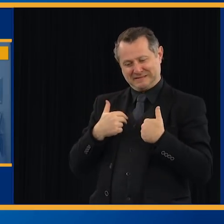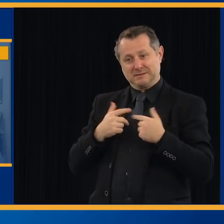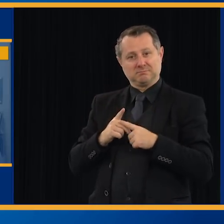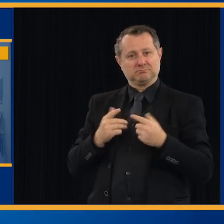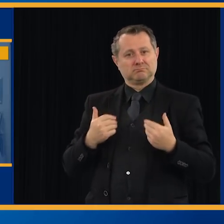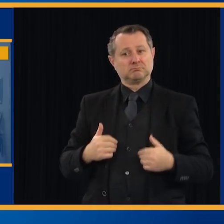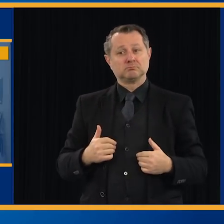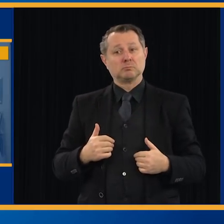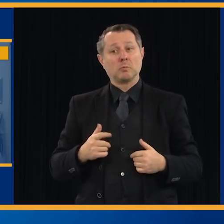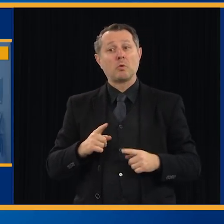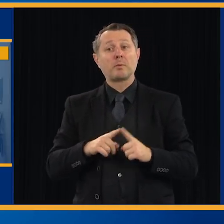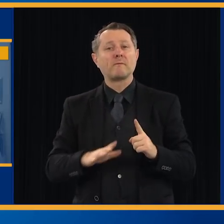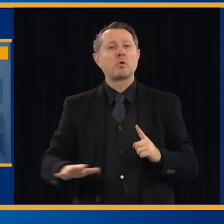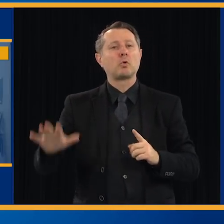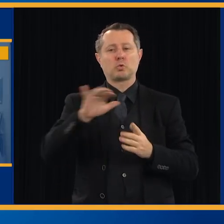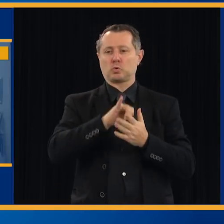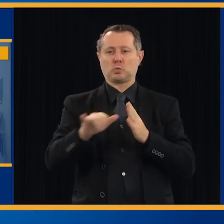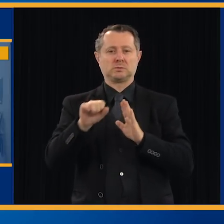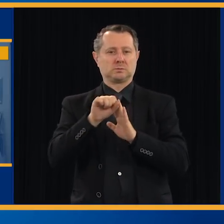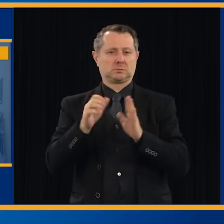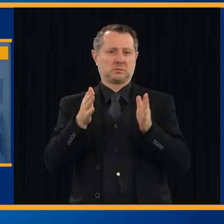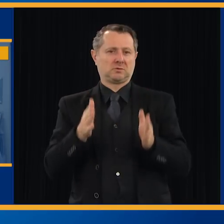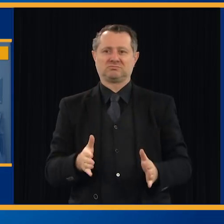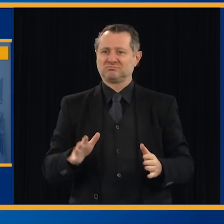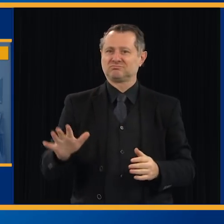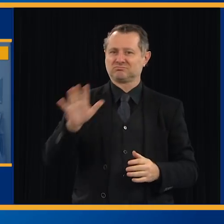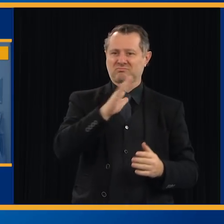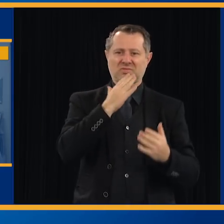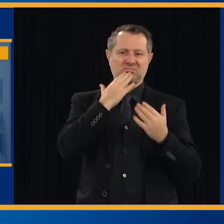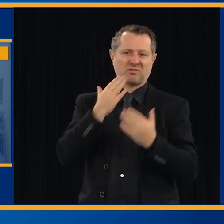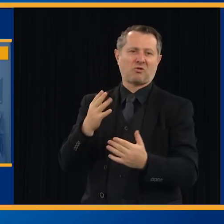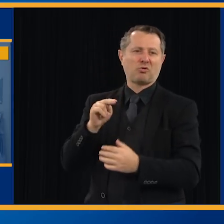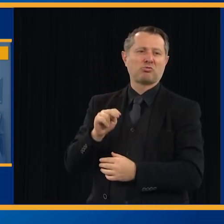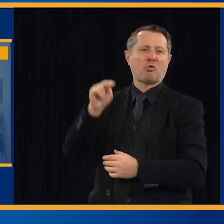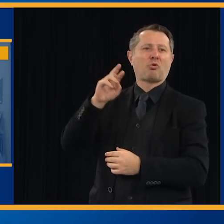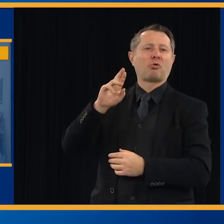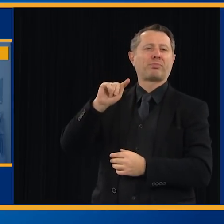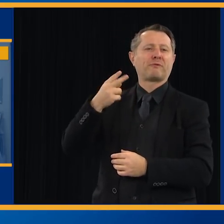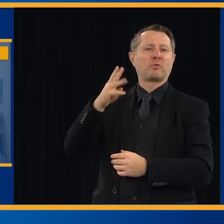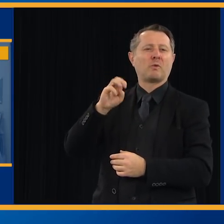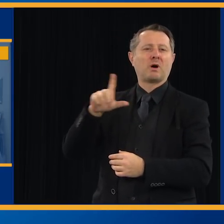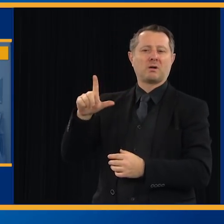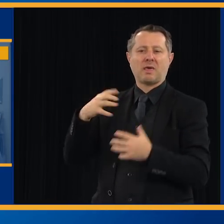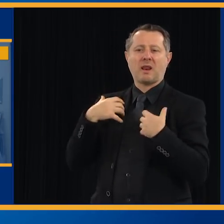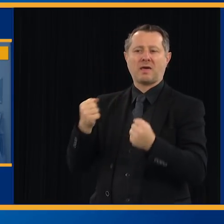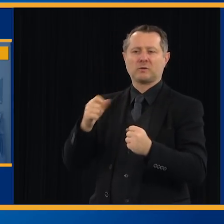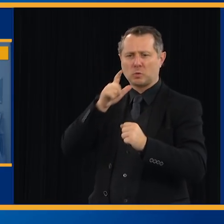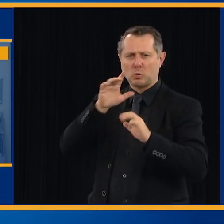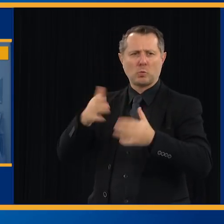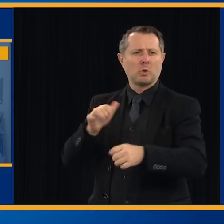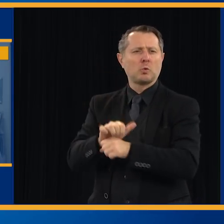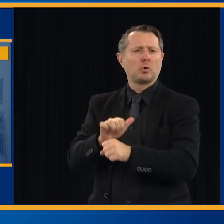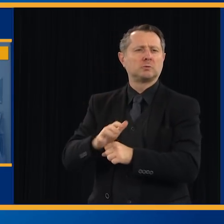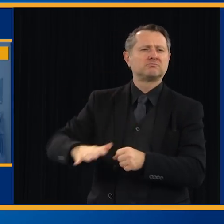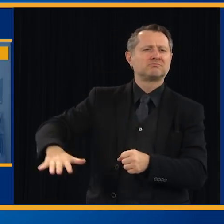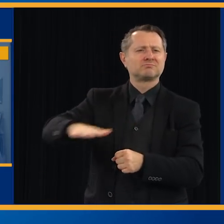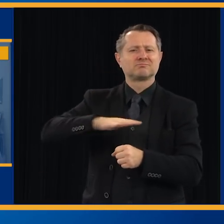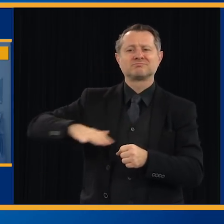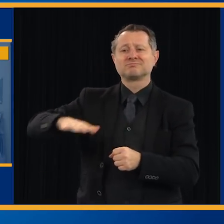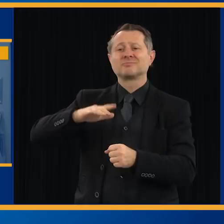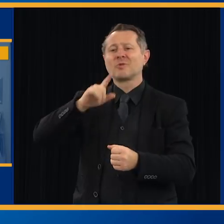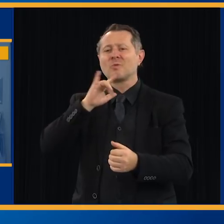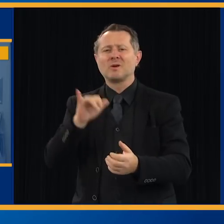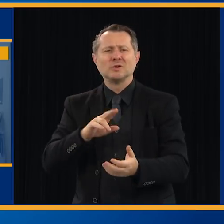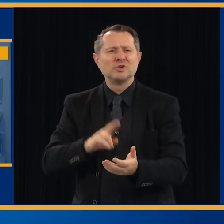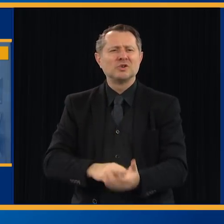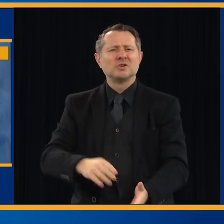behalf of all New Yorkers for what the people at Northwell have done, the entire team. Talk about team effort. This is the